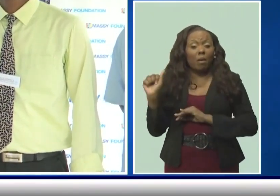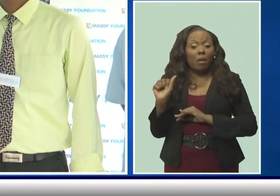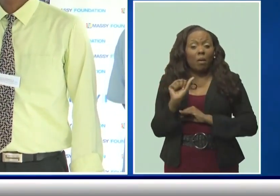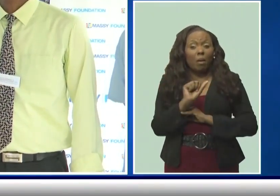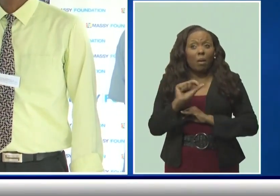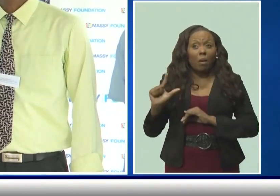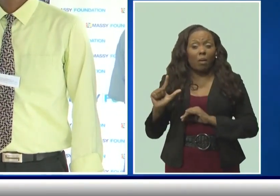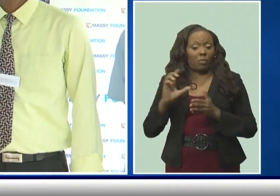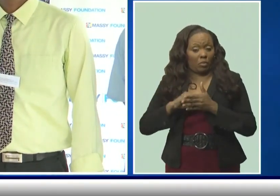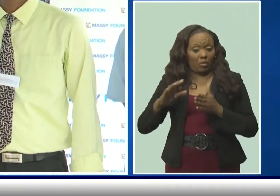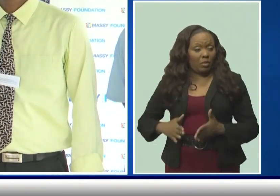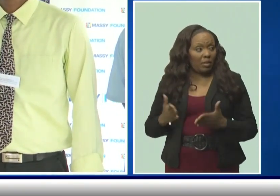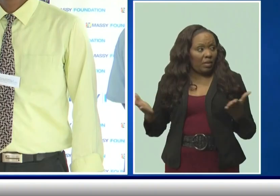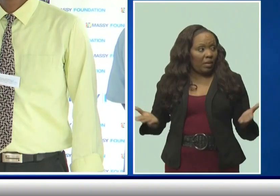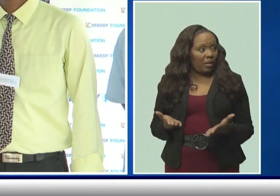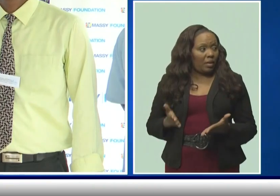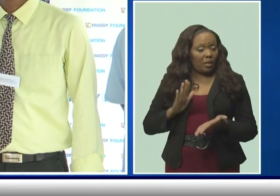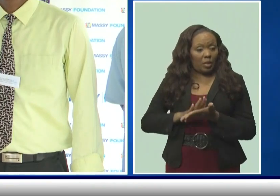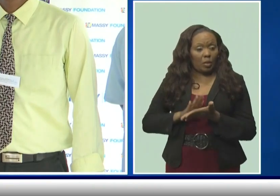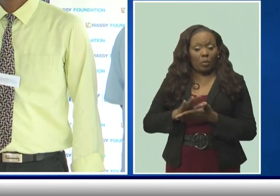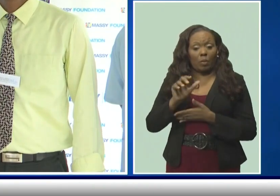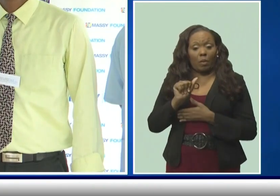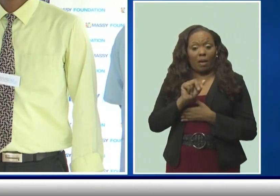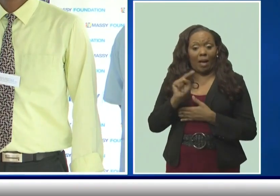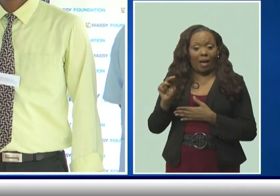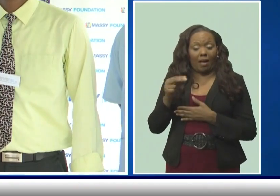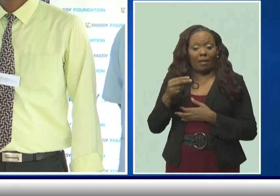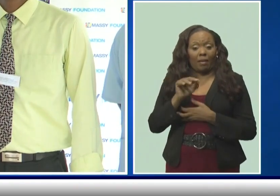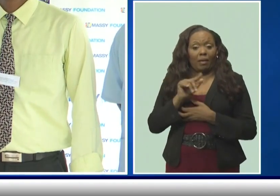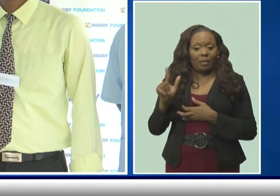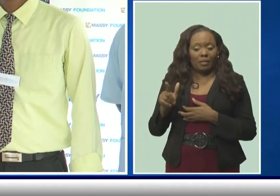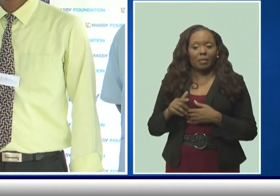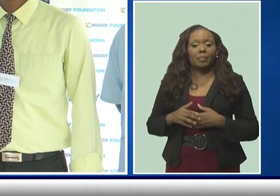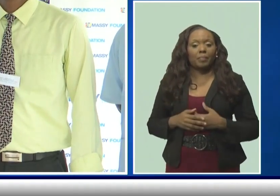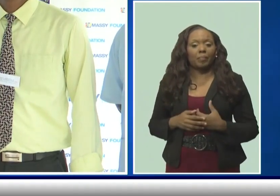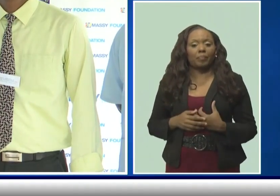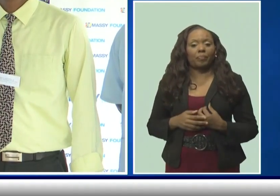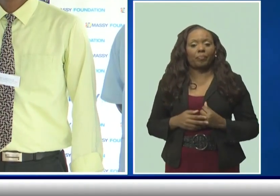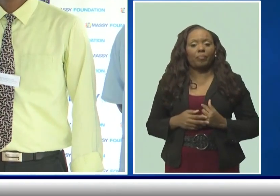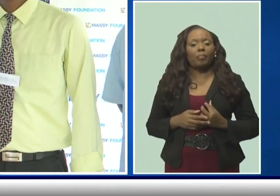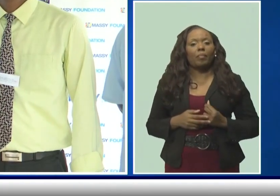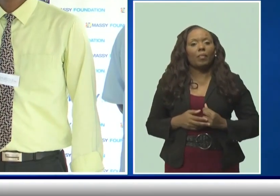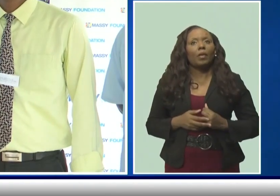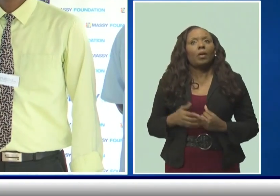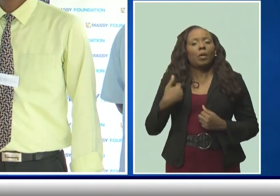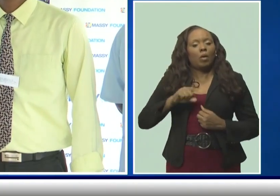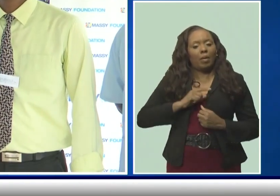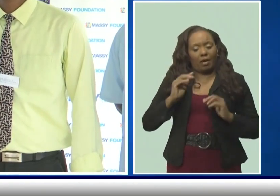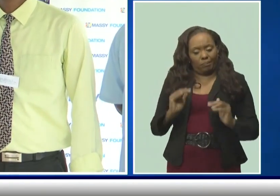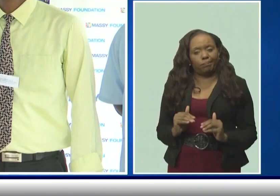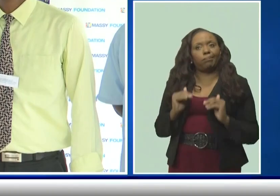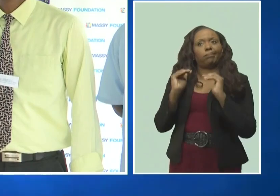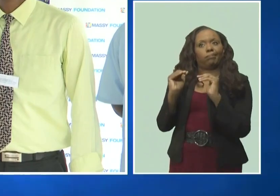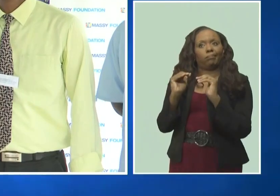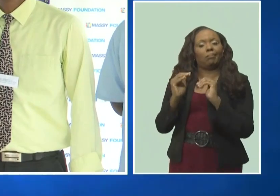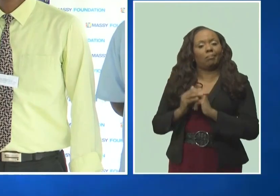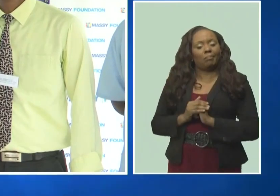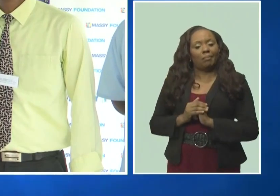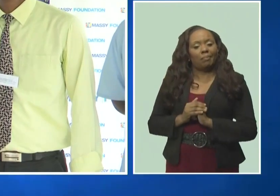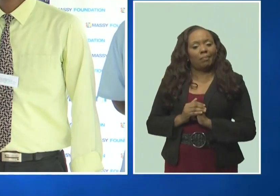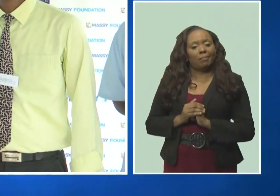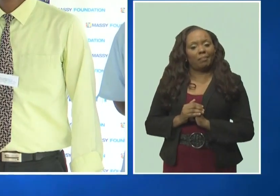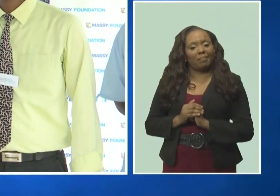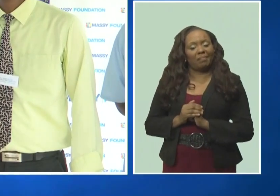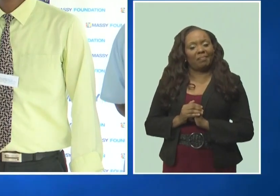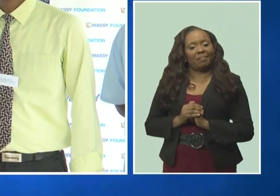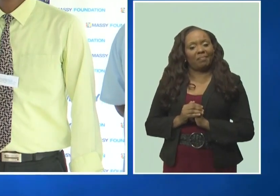at the Ann Hill School. It is the thing that takes us from one level to another. And we were